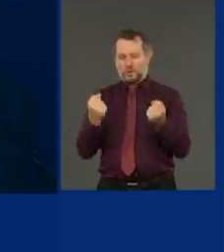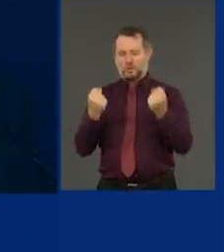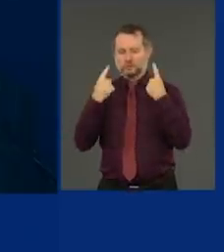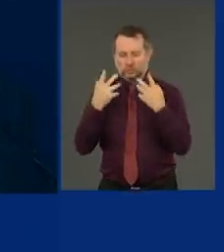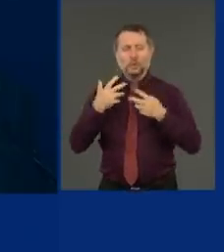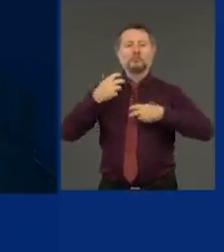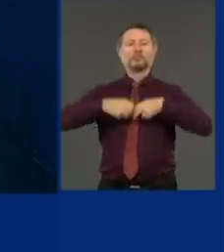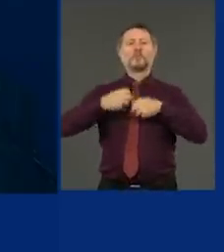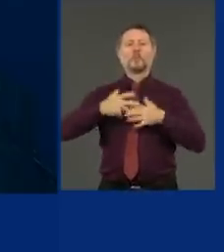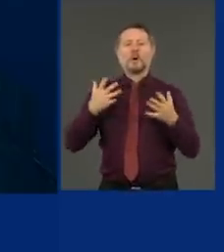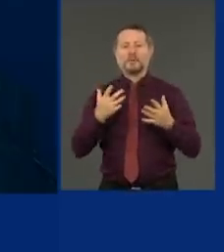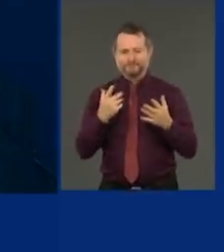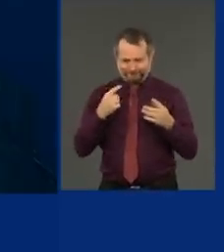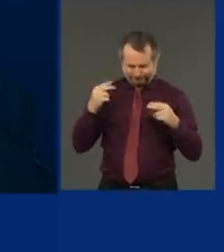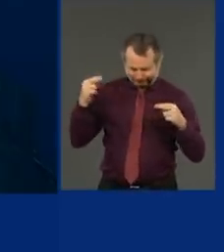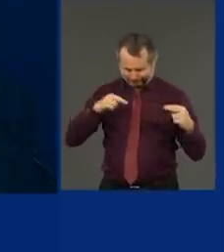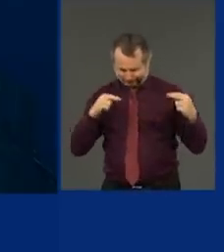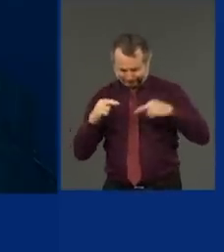of opinion.